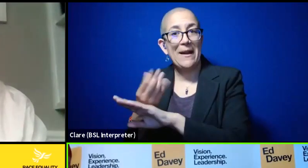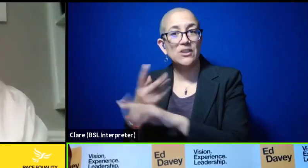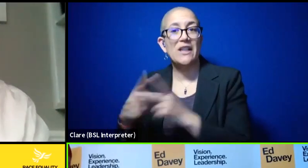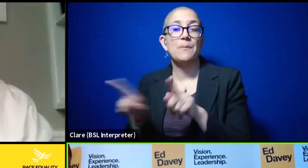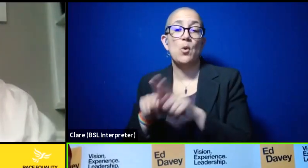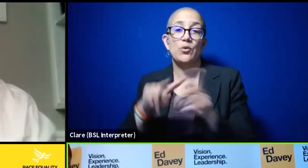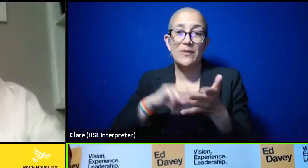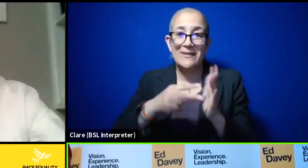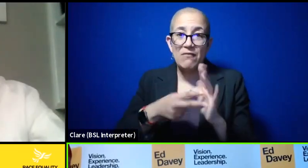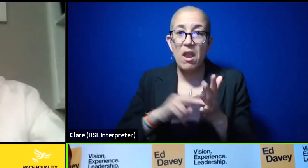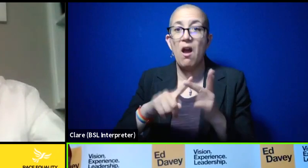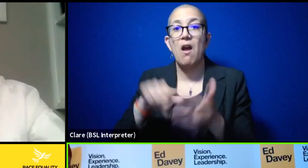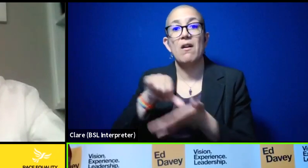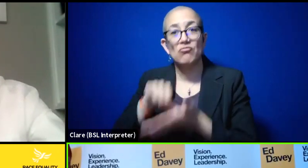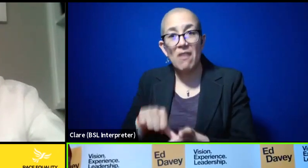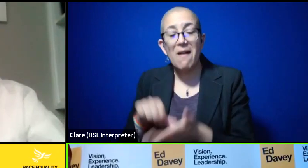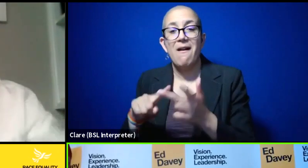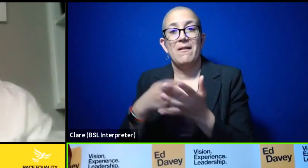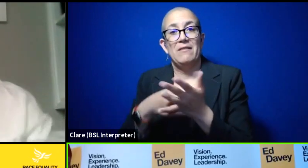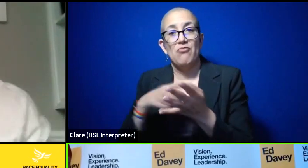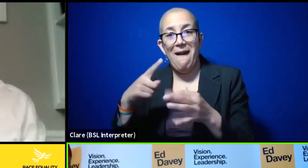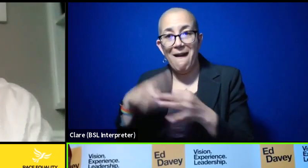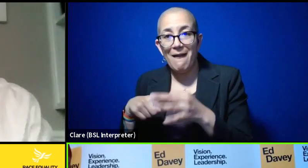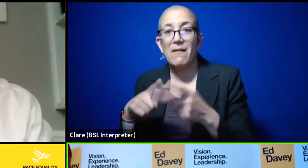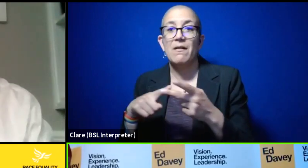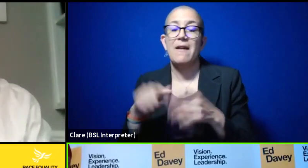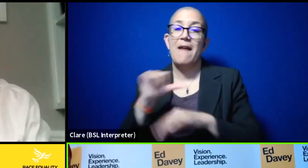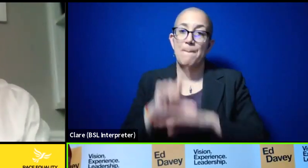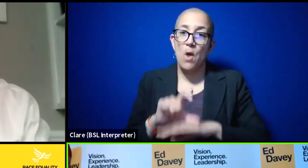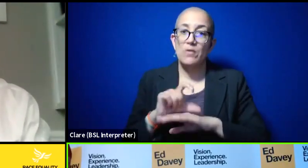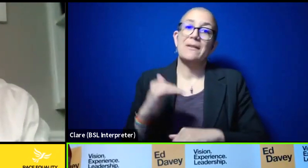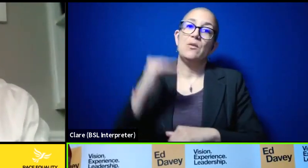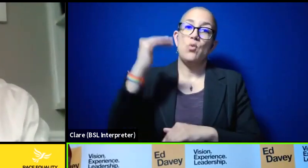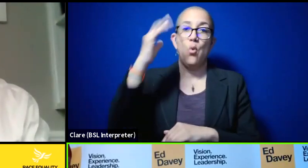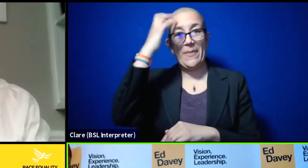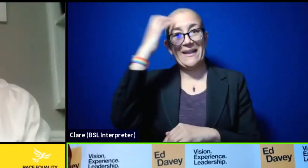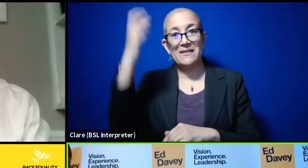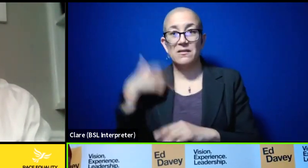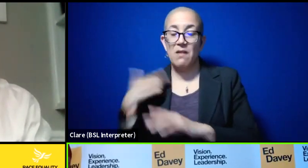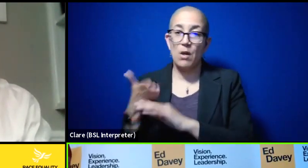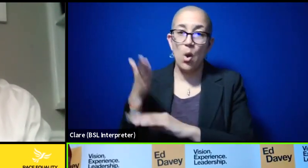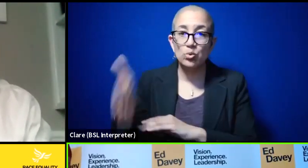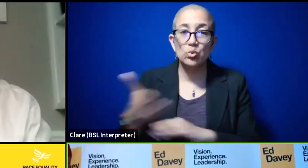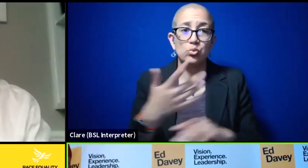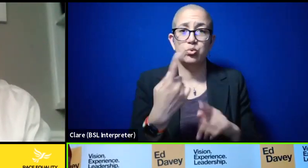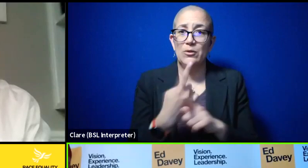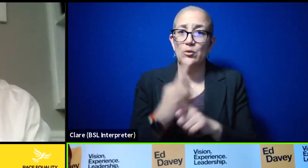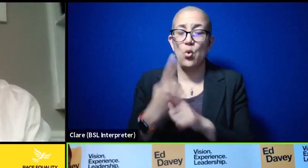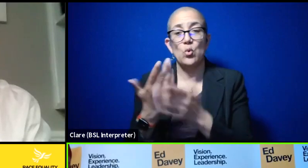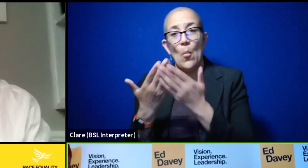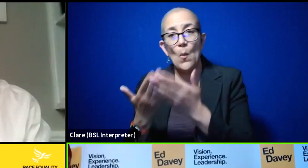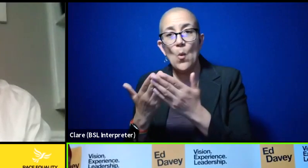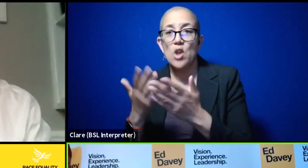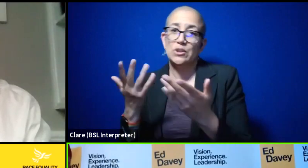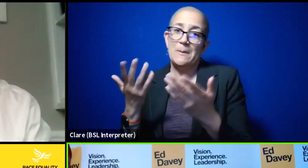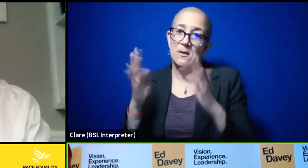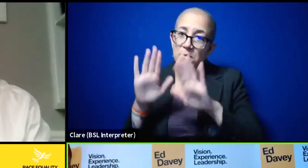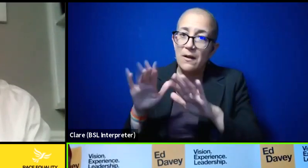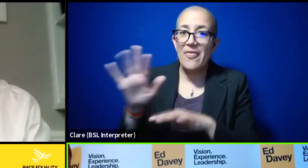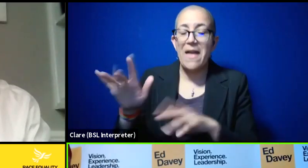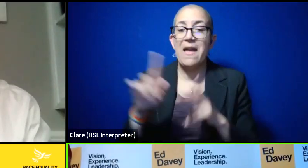Iran, Iraq. There's a mosque in North Kingston that I go to and talk to the worshippers there. We've got a